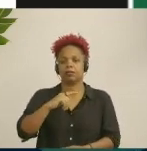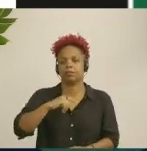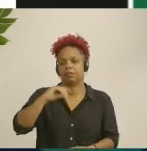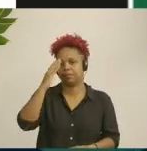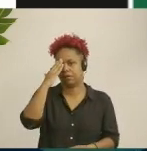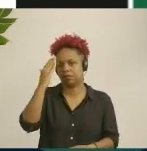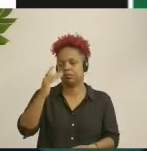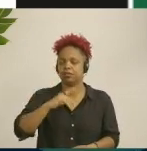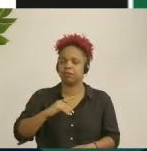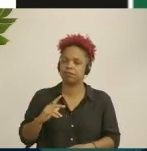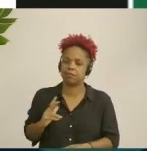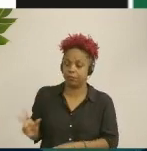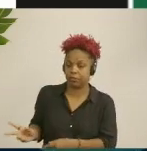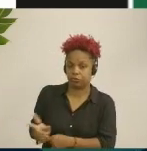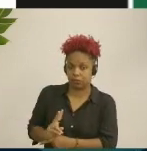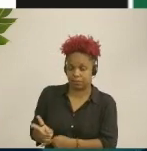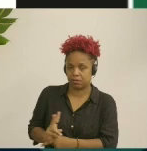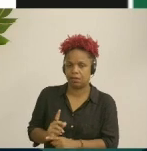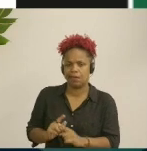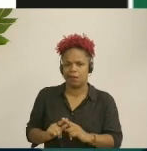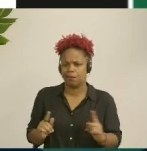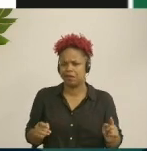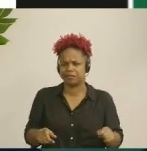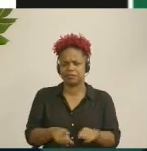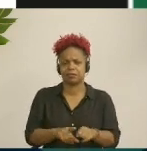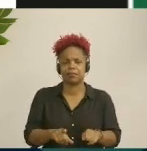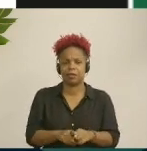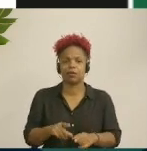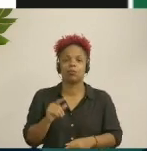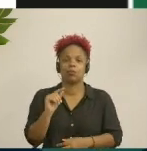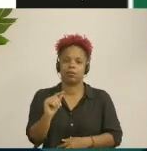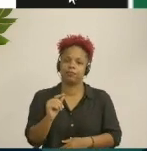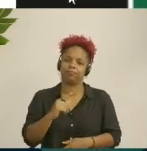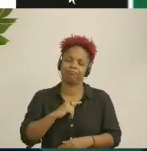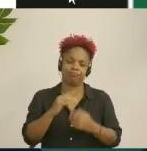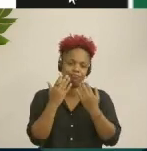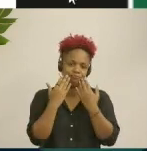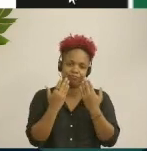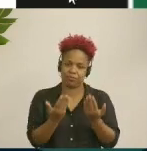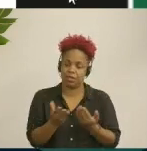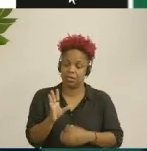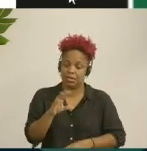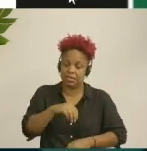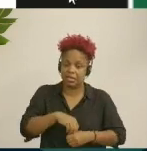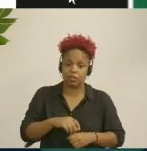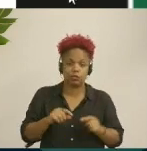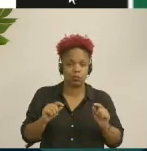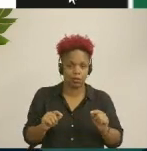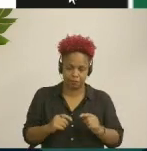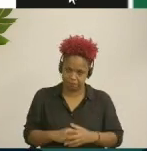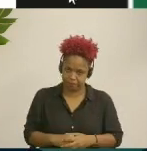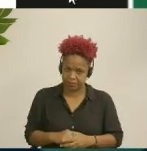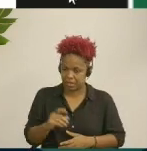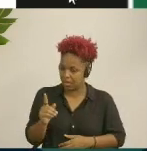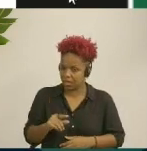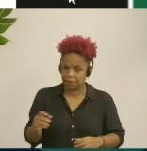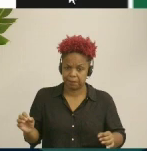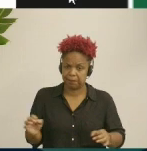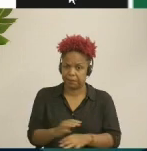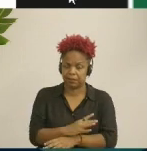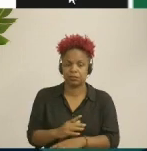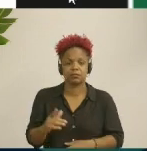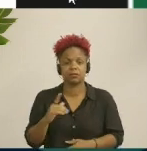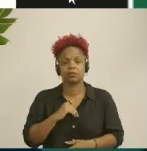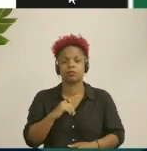forms of domestic evidence, are absolutely critical if we're going to understand the current lay of the land and where the opportunities are in future.